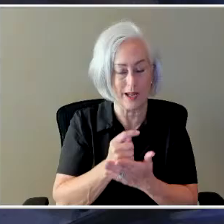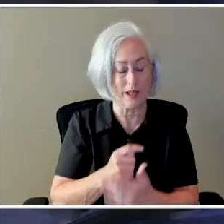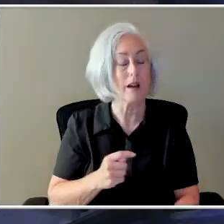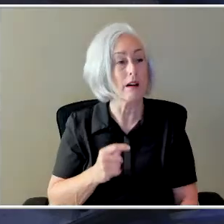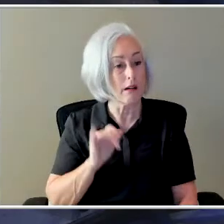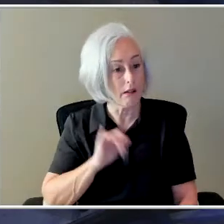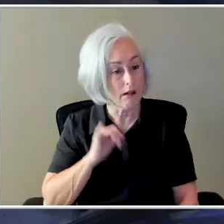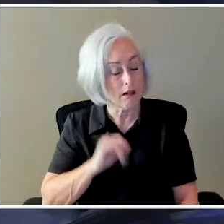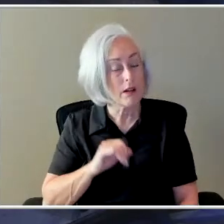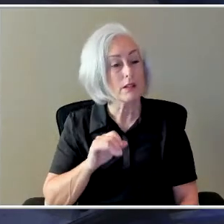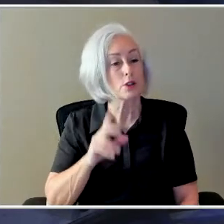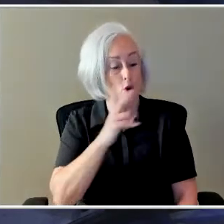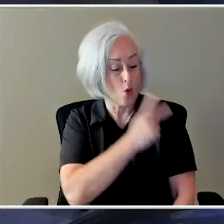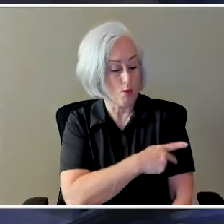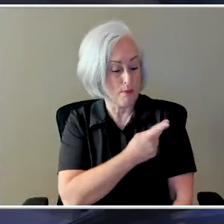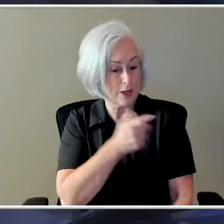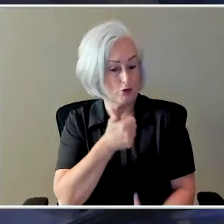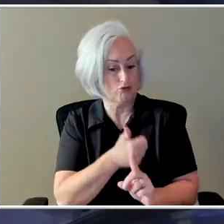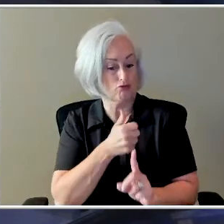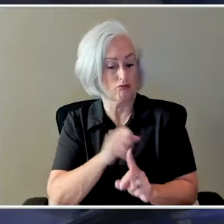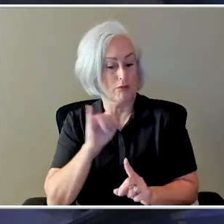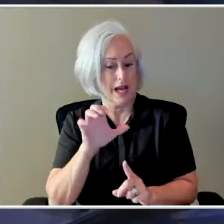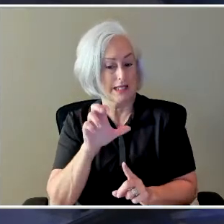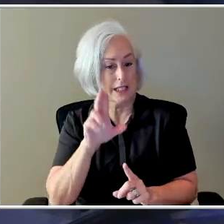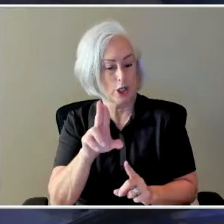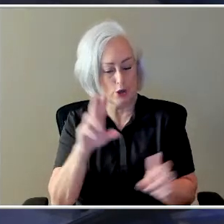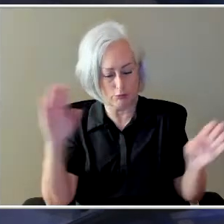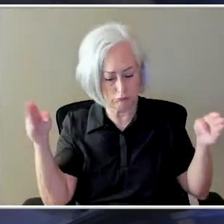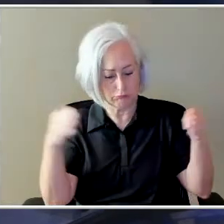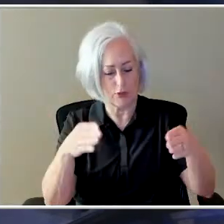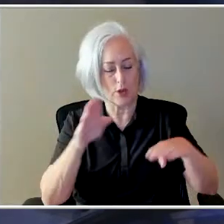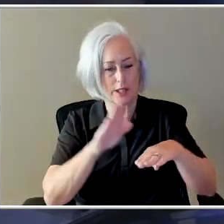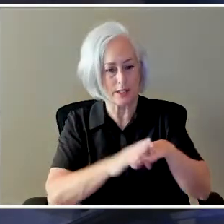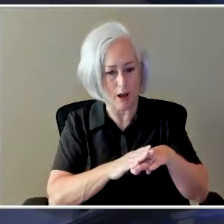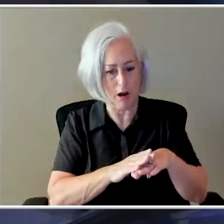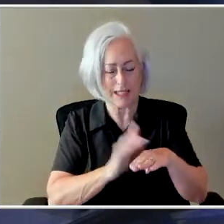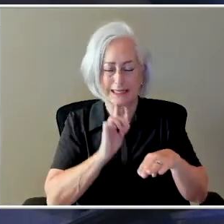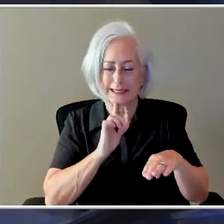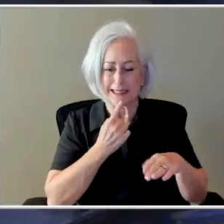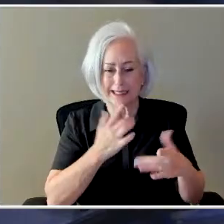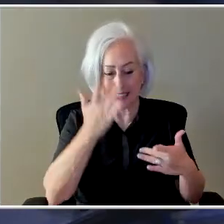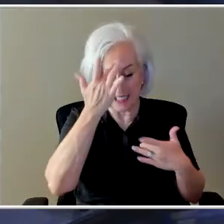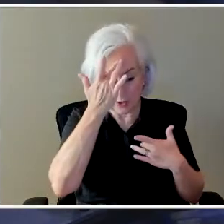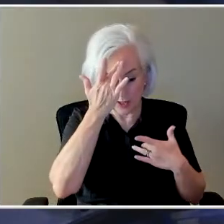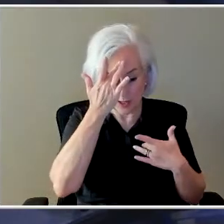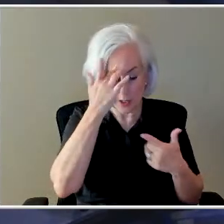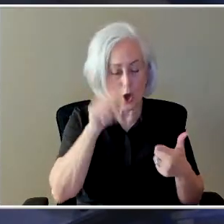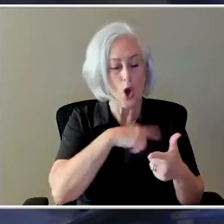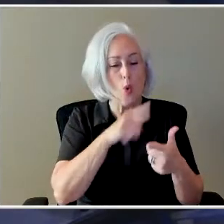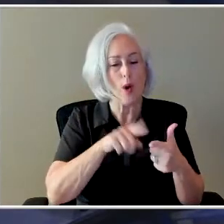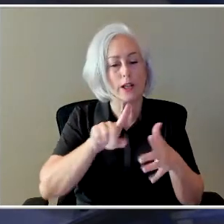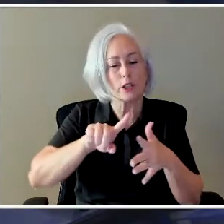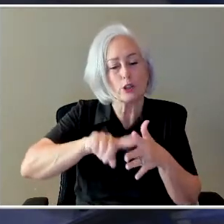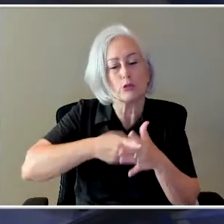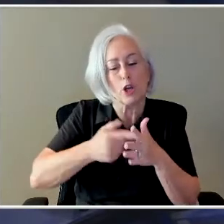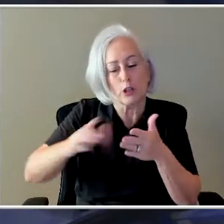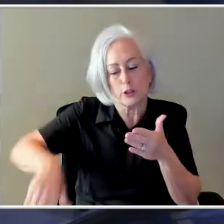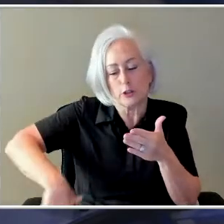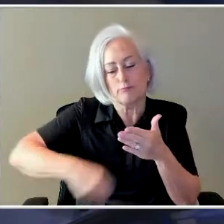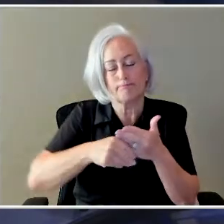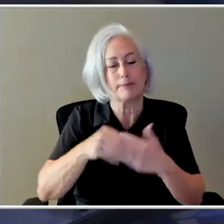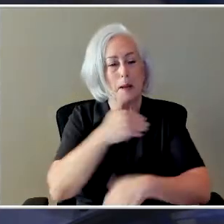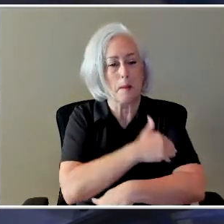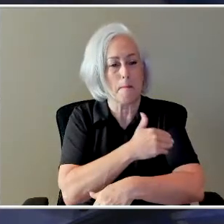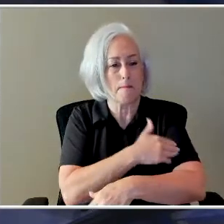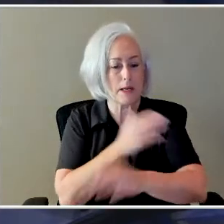the critical illness, but when do you start considering things like muscle loss and then the functional skills? Because they're heading off to